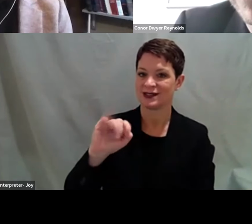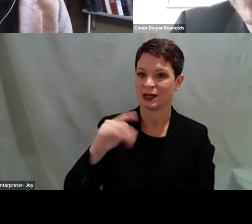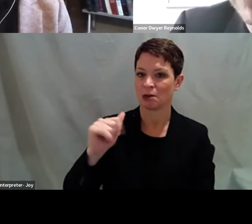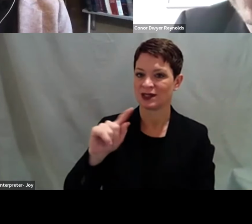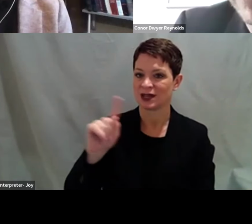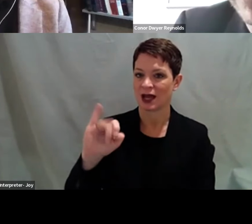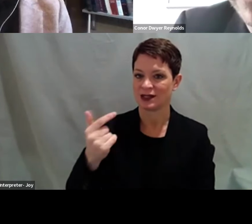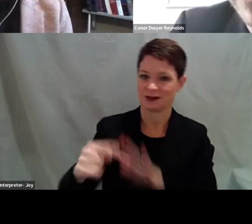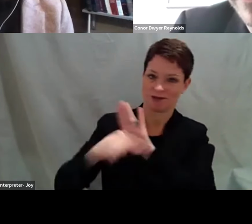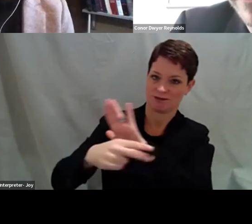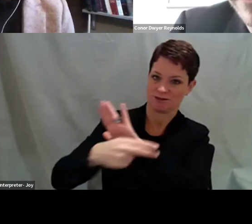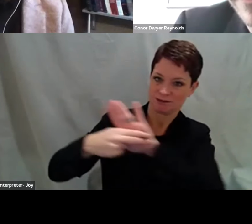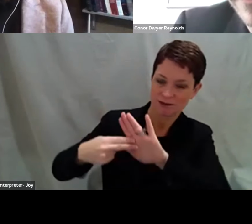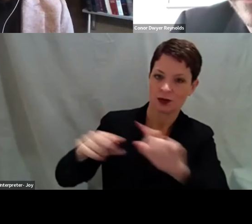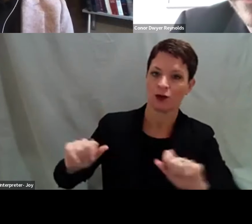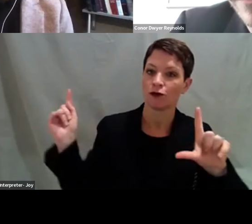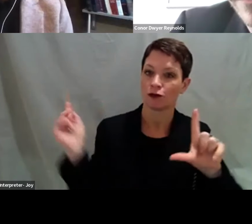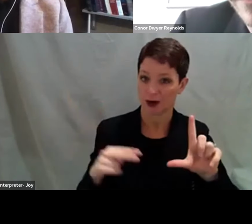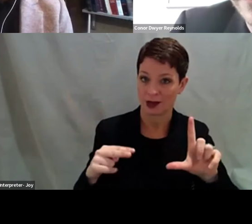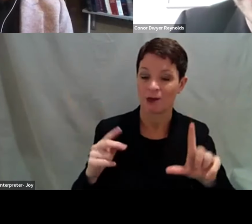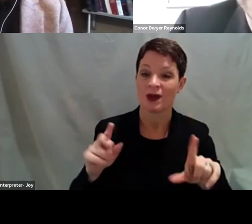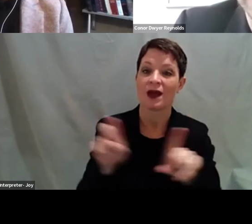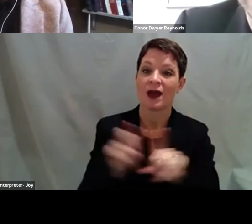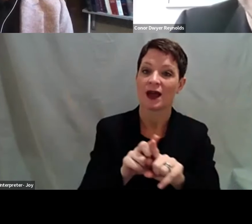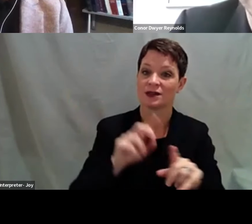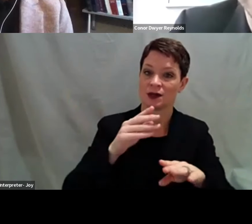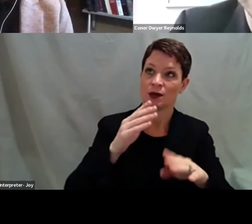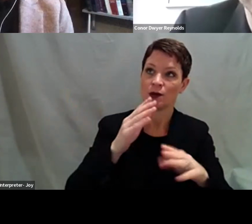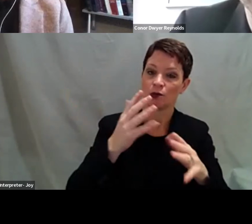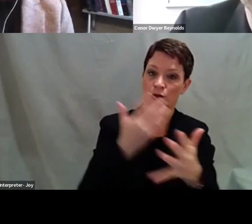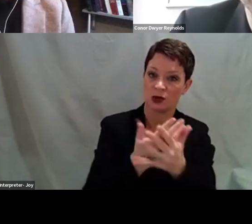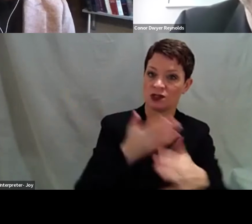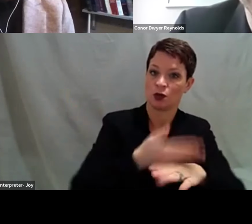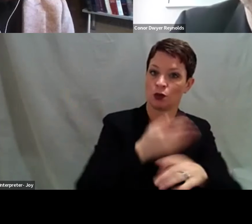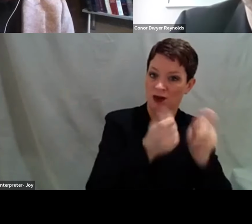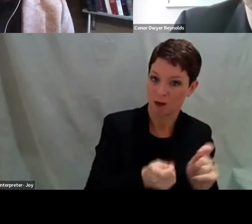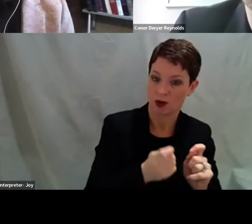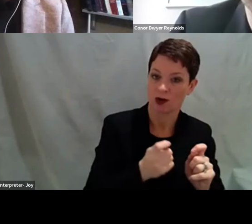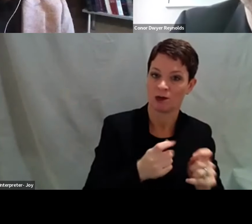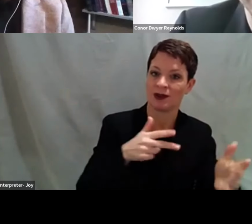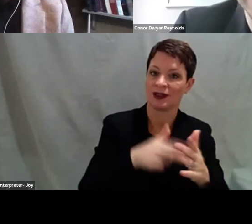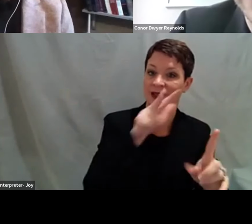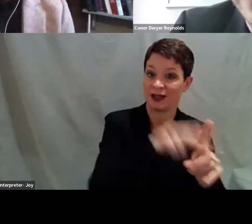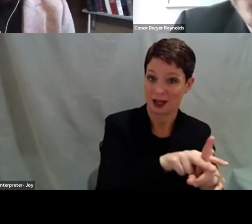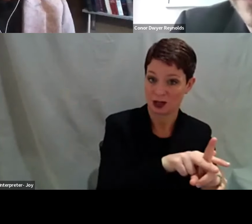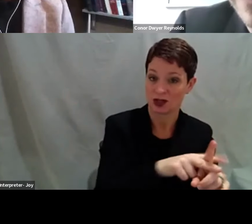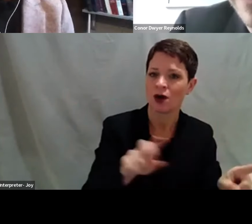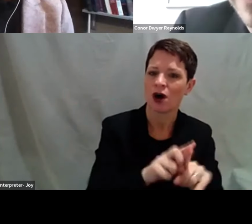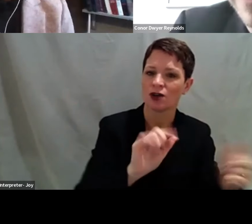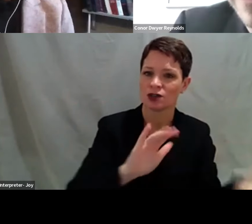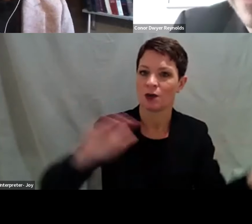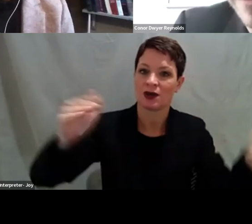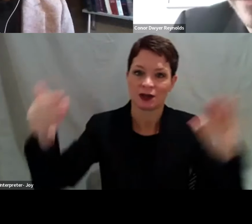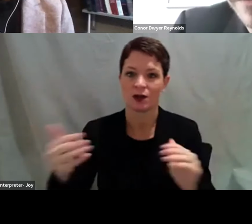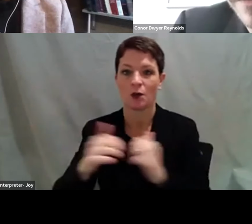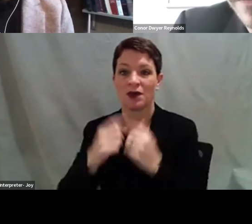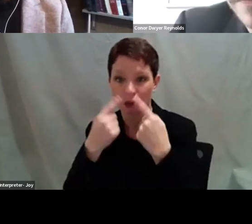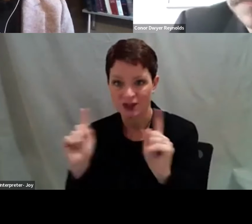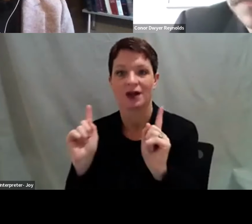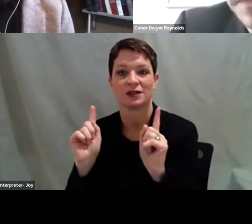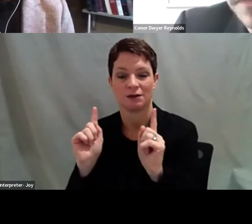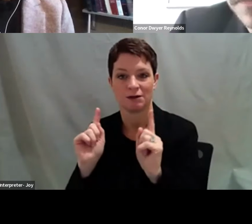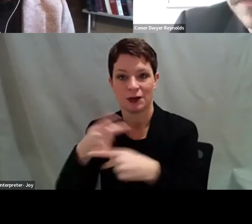disability frames in the context of prison reform litigation, and how we can contrast that with productive